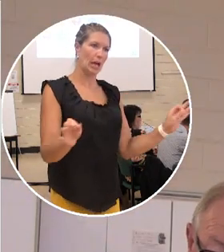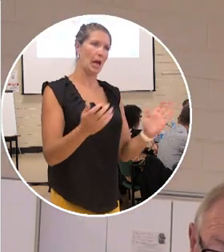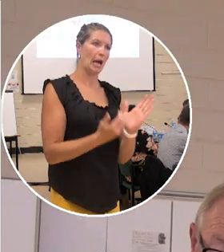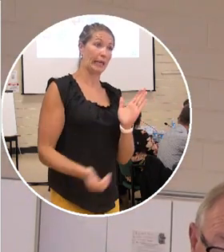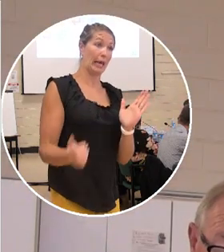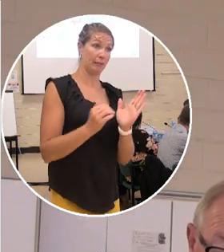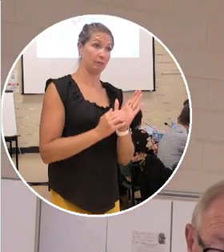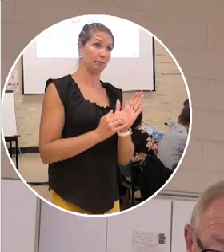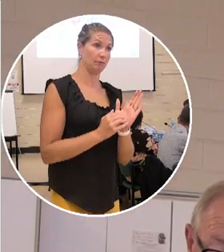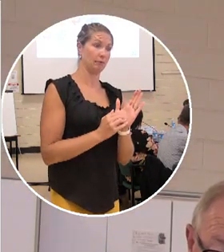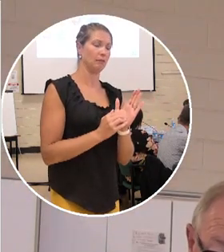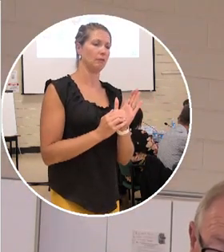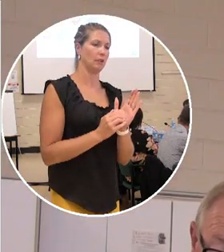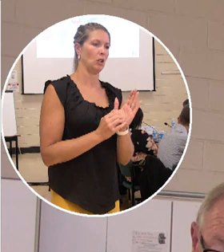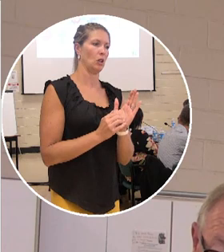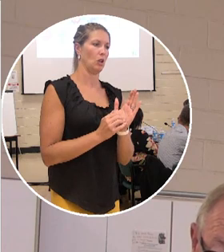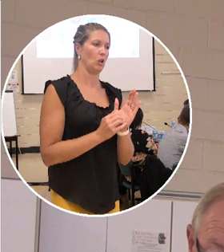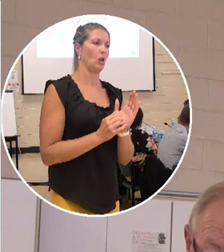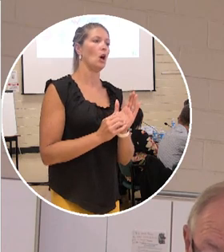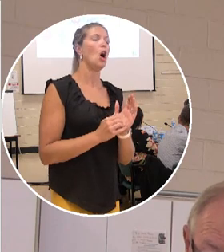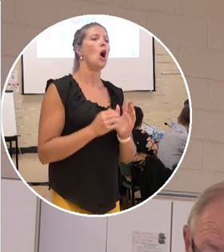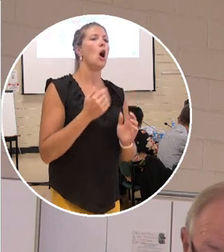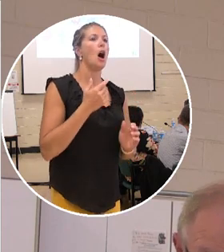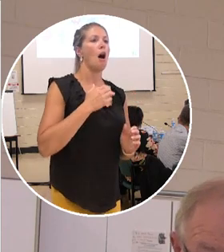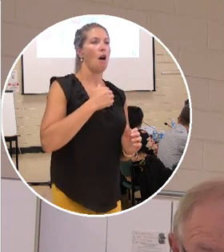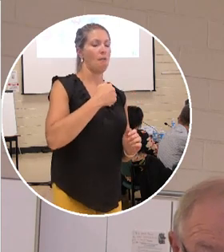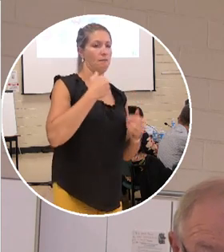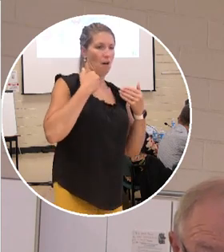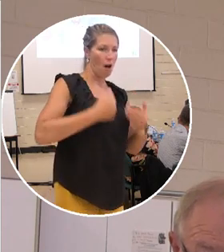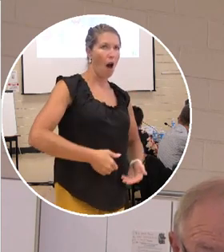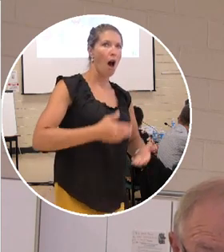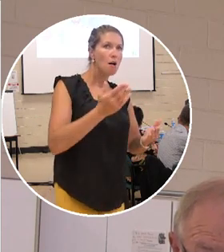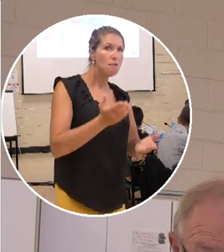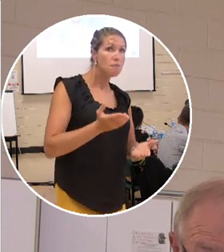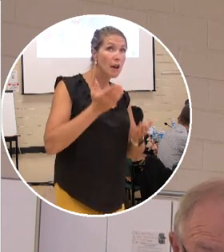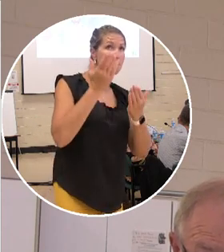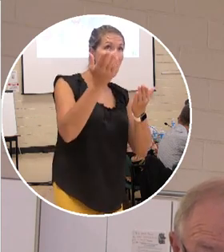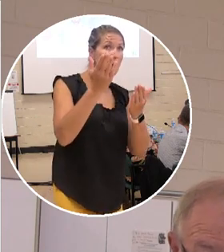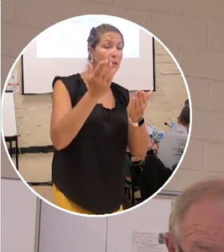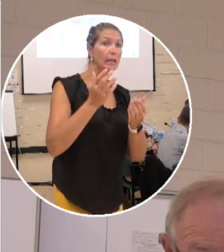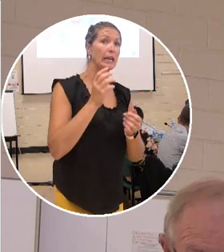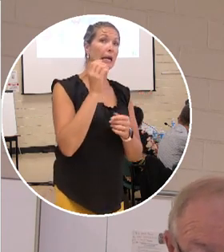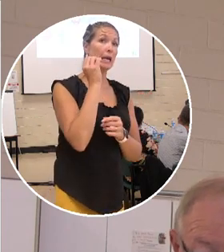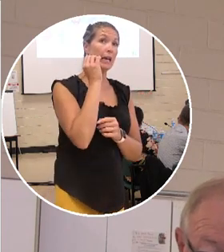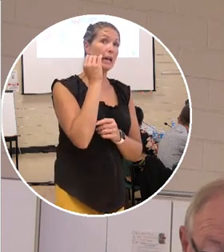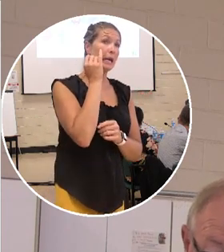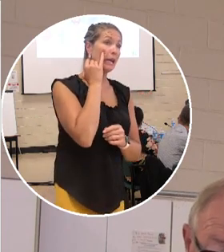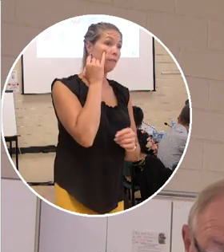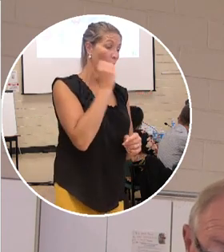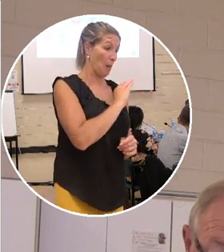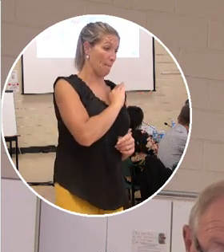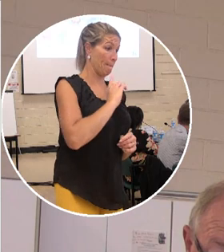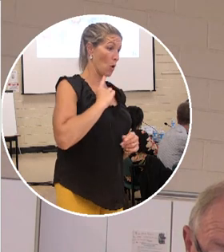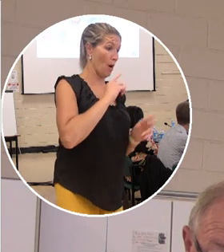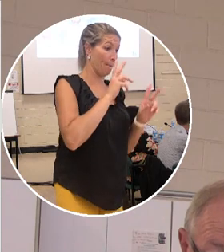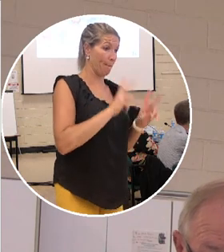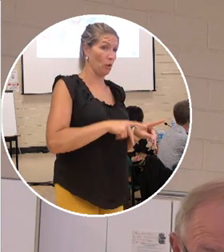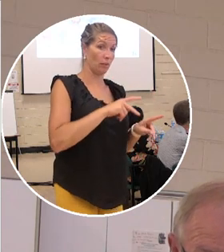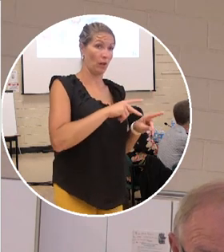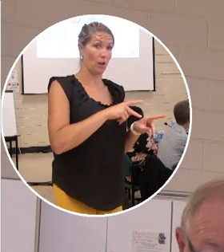We recommend to the board that once a trustee is nominated for the positions of school council